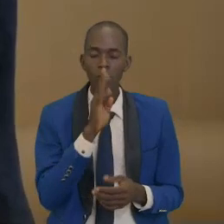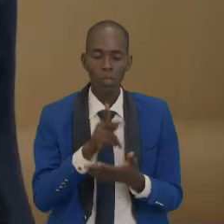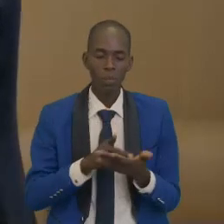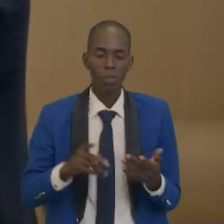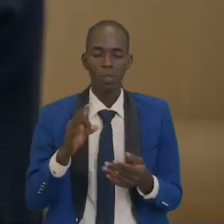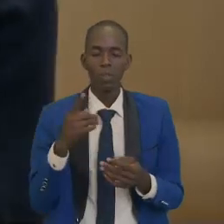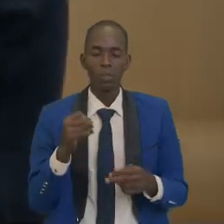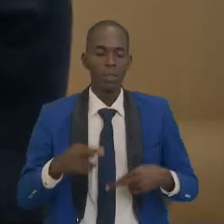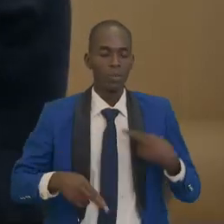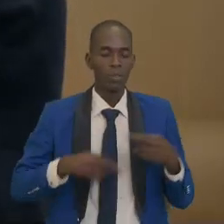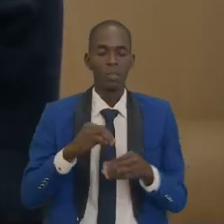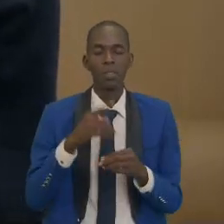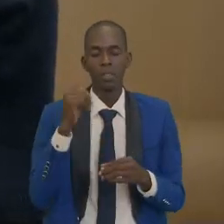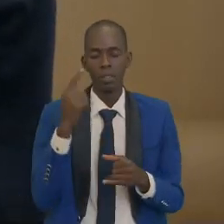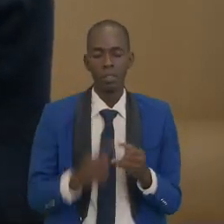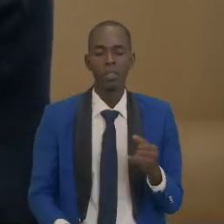of the last days